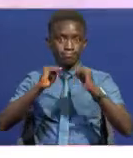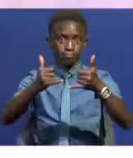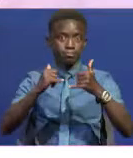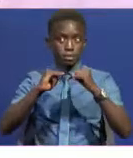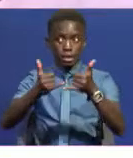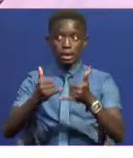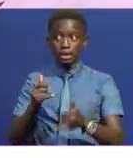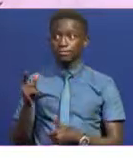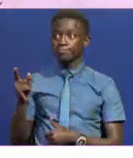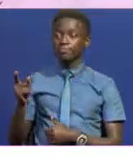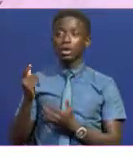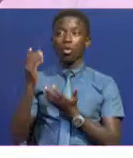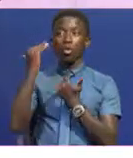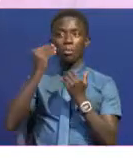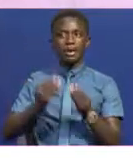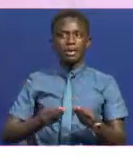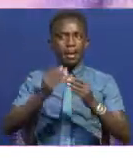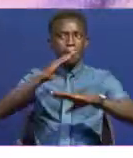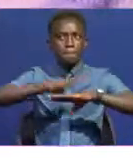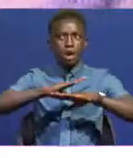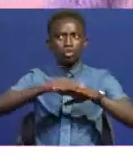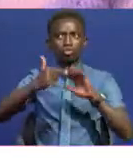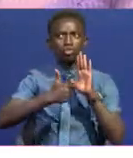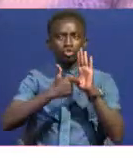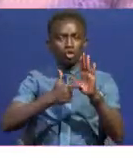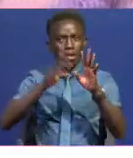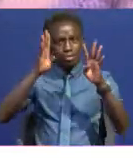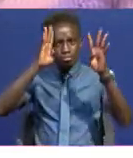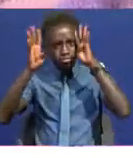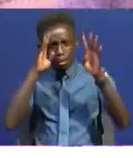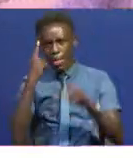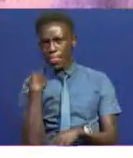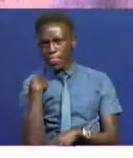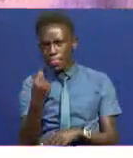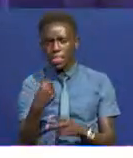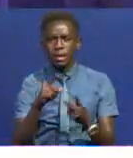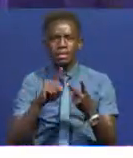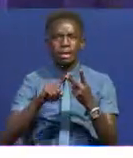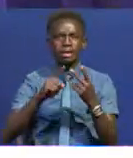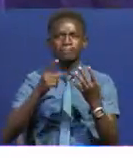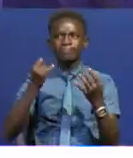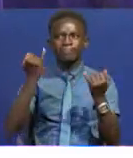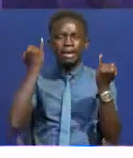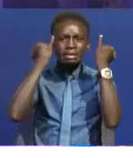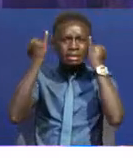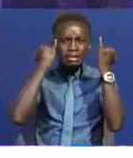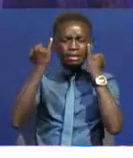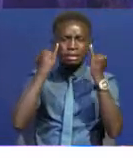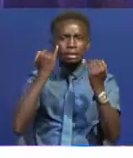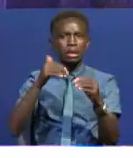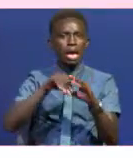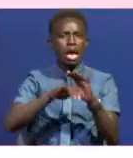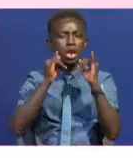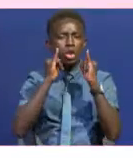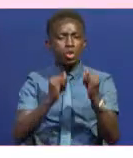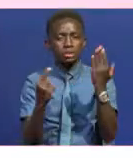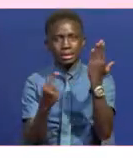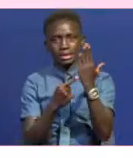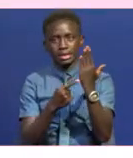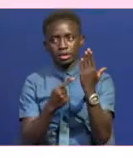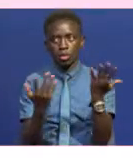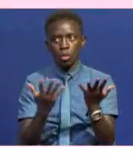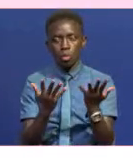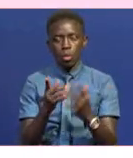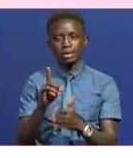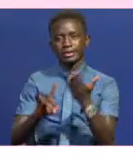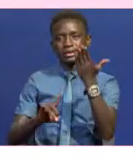provide a platform for showcasing the latest innovations and creativity in embracing new technologies in the digital space. Under this